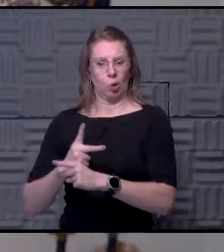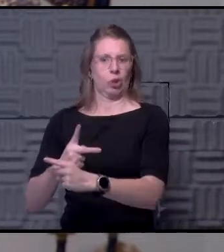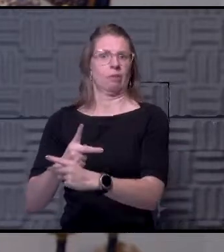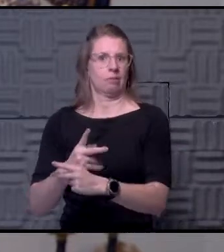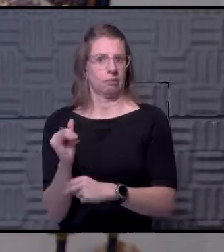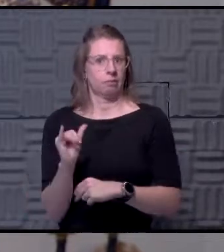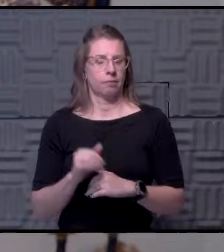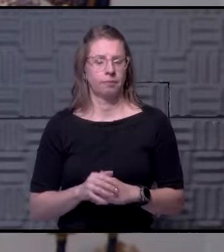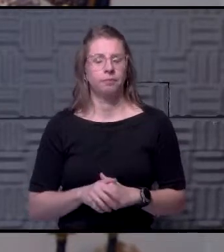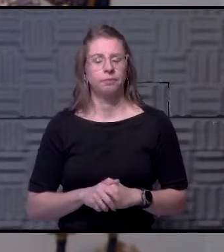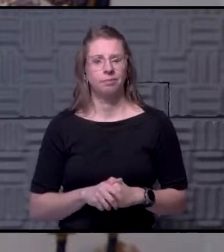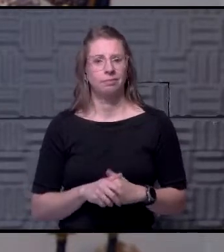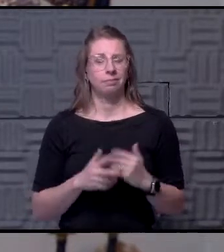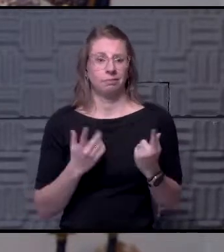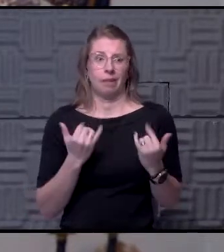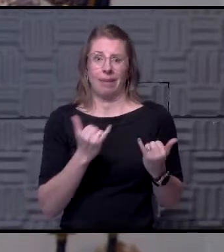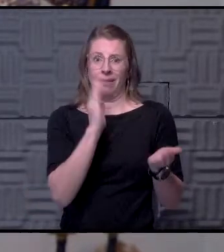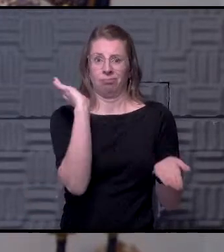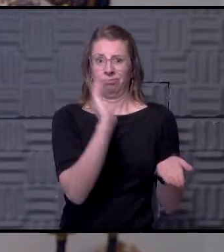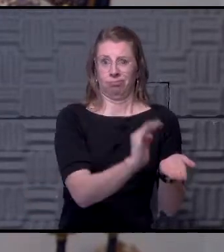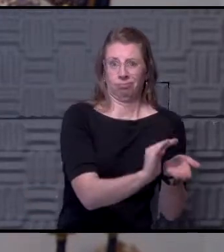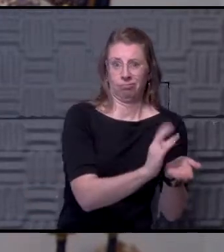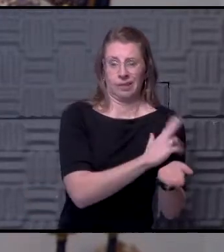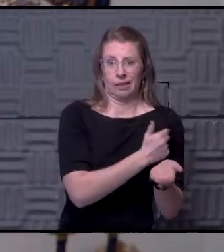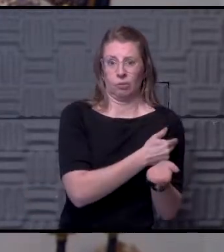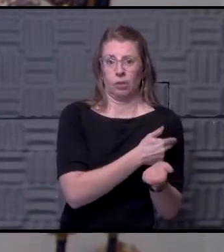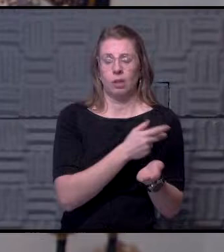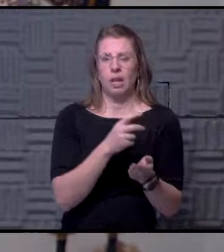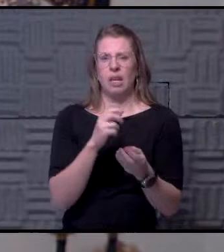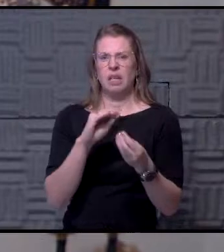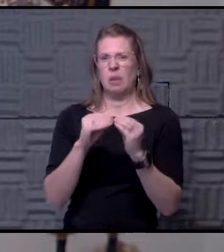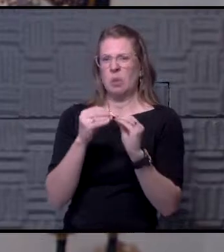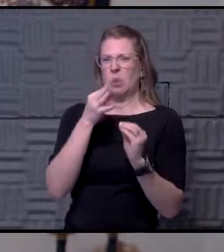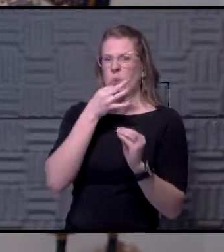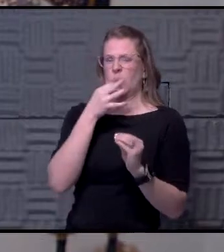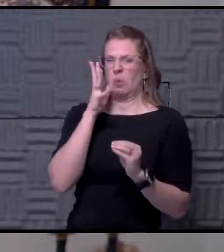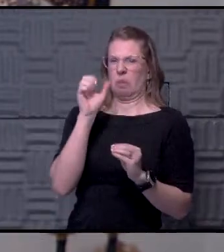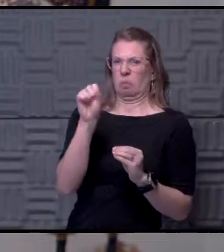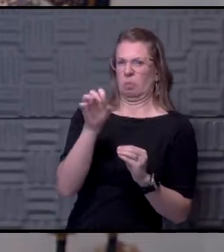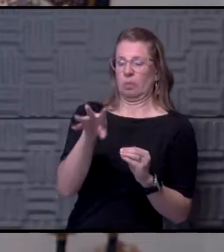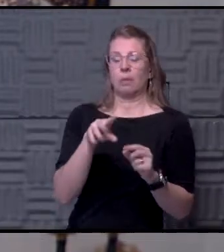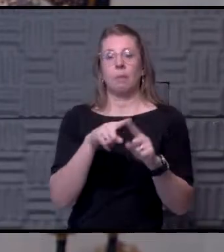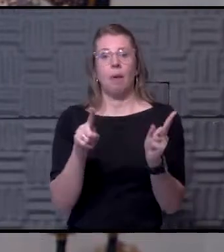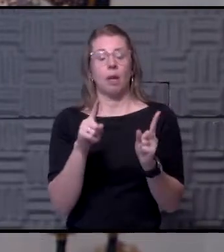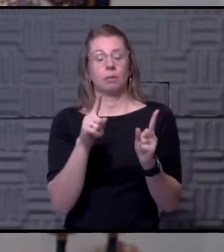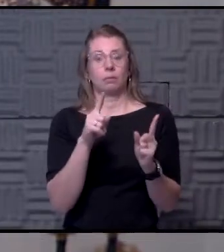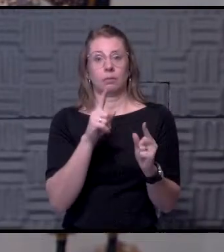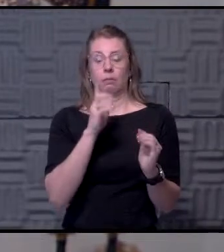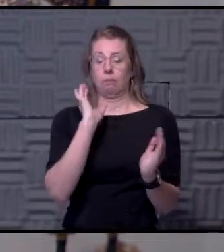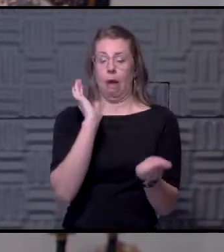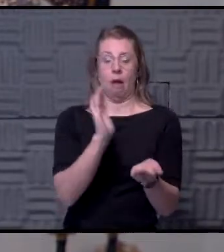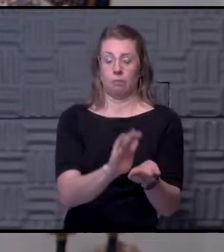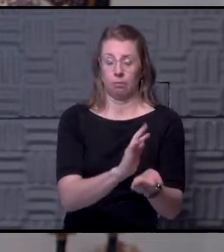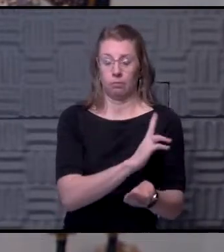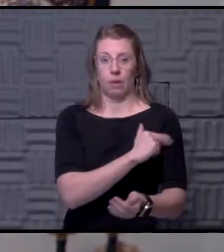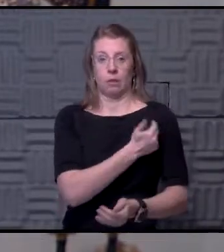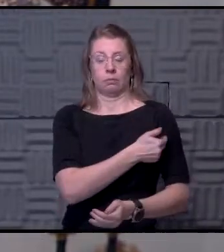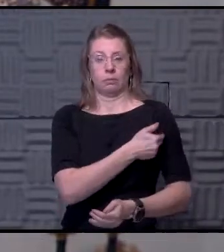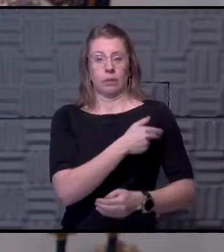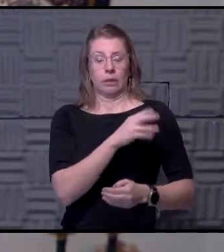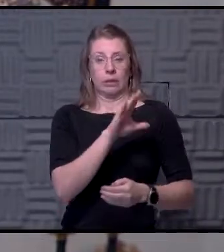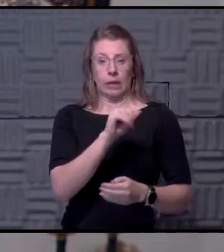what's going on out in the communities. We've had, and I'll go over those numbers with you in a minute, Dr. Stites, but we've had a dramatic drop off in the number of